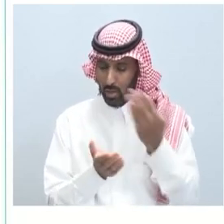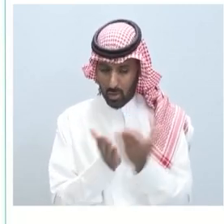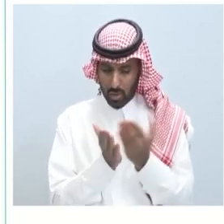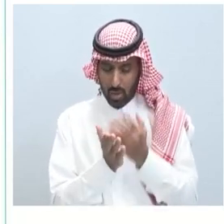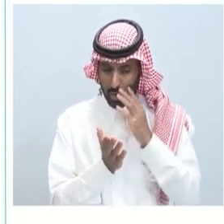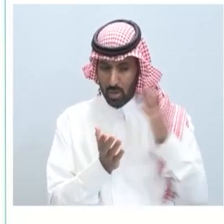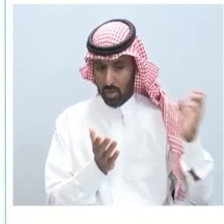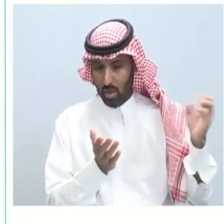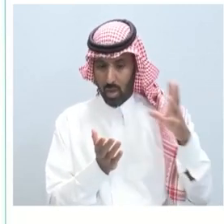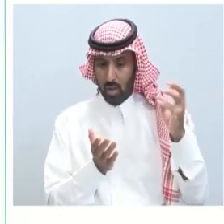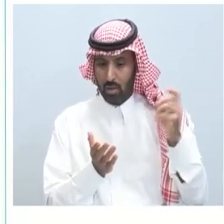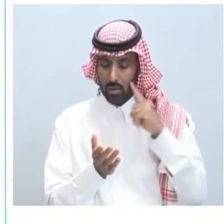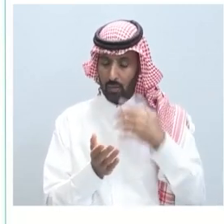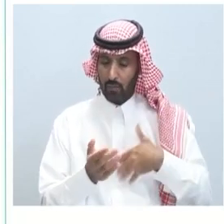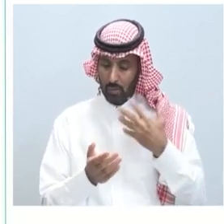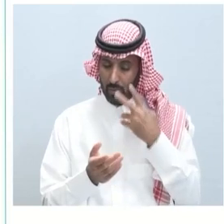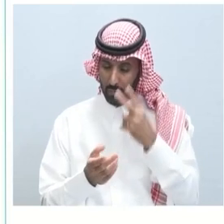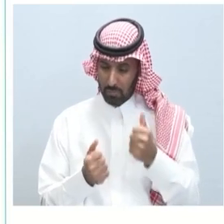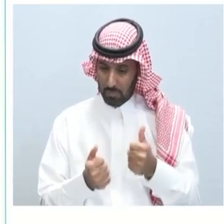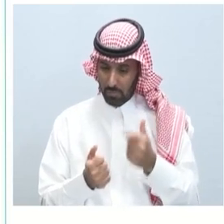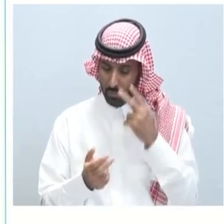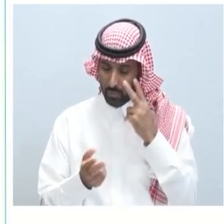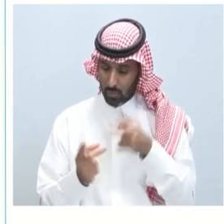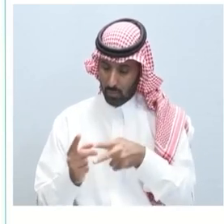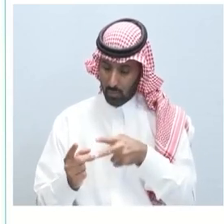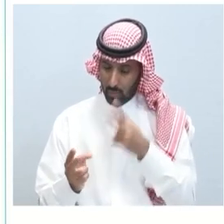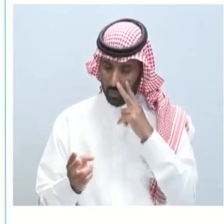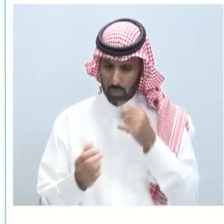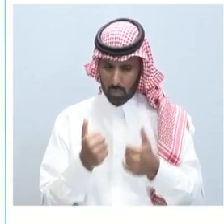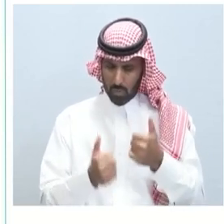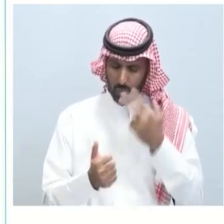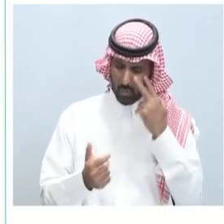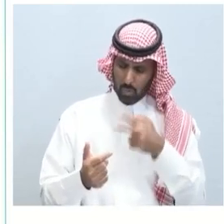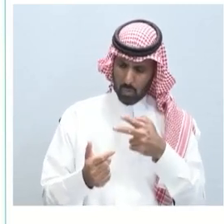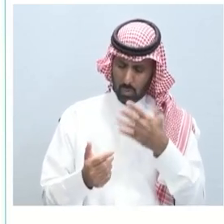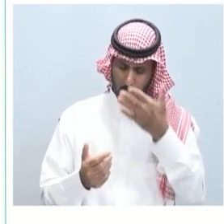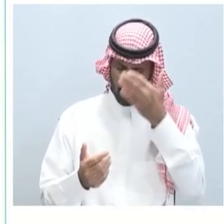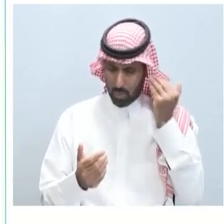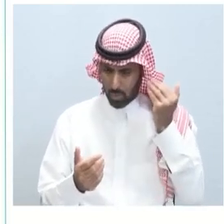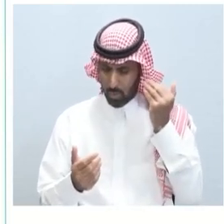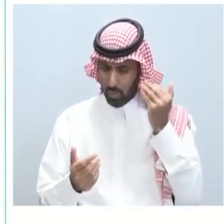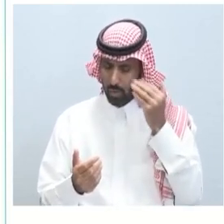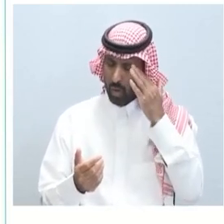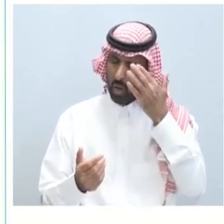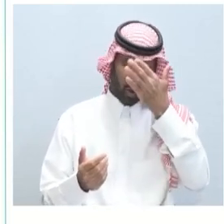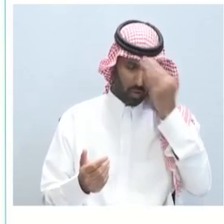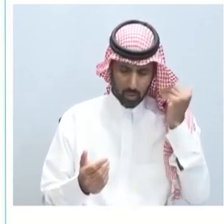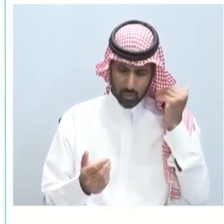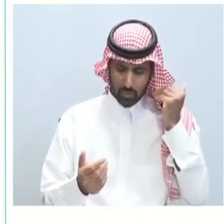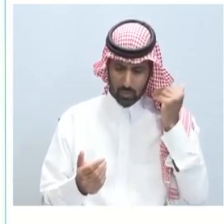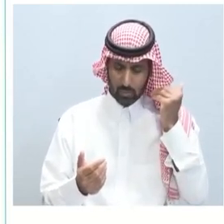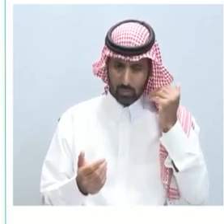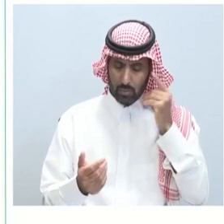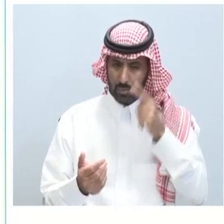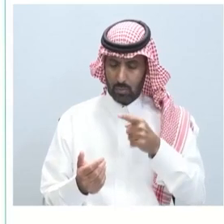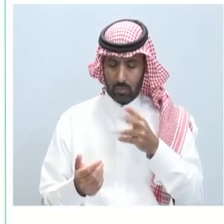He feels well prepared, but when the test is in front of him, Mike's mind goes blank. He can't remember anything. It